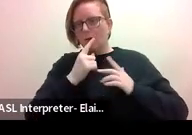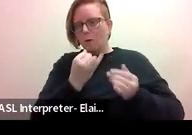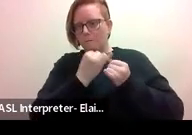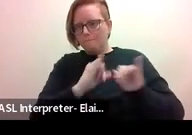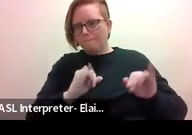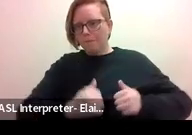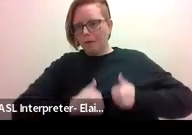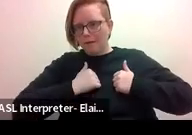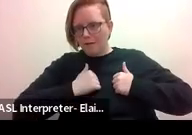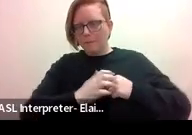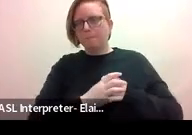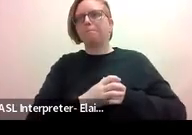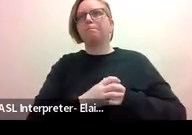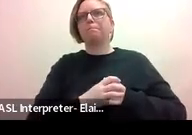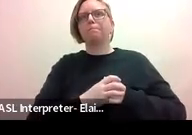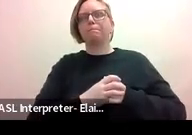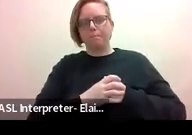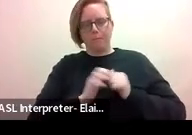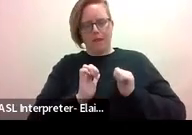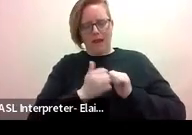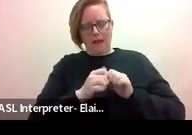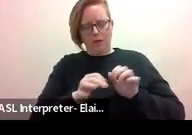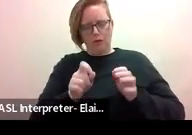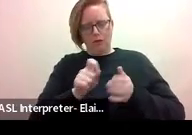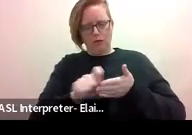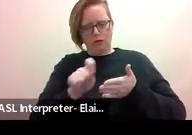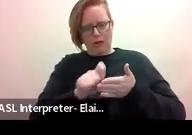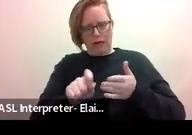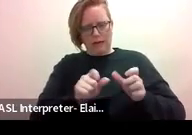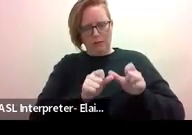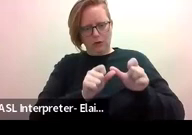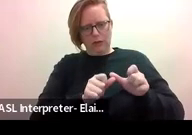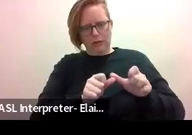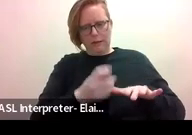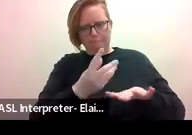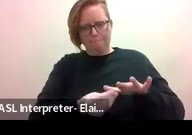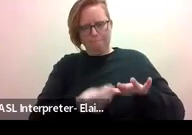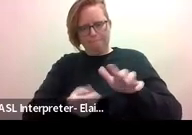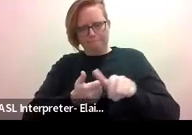On how to write persistent gaps in functional communication.